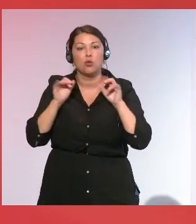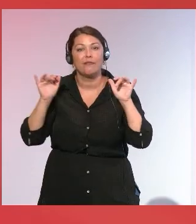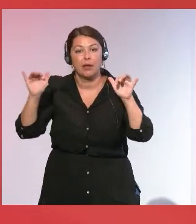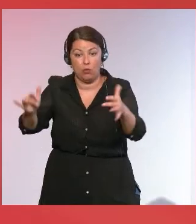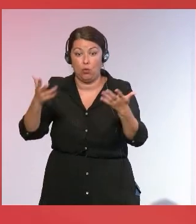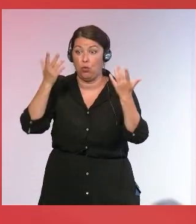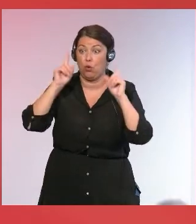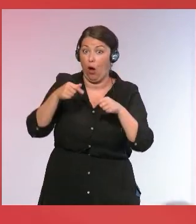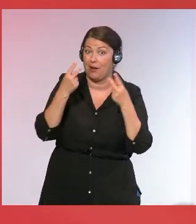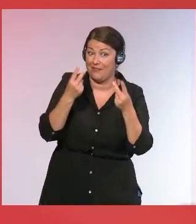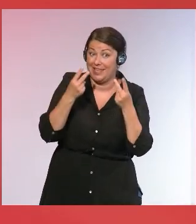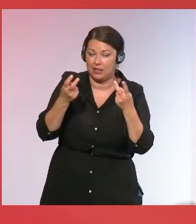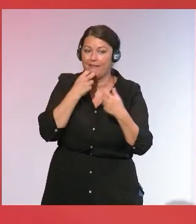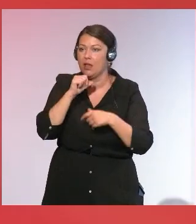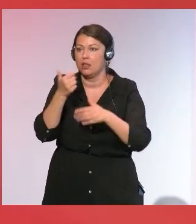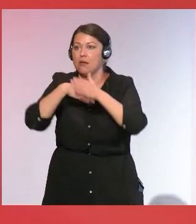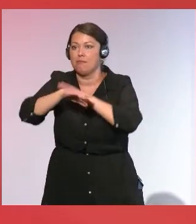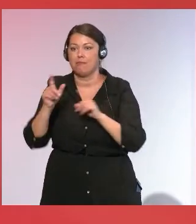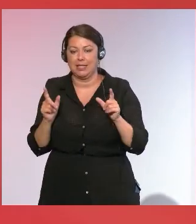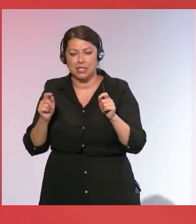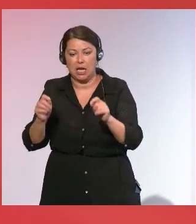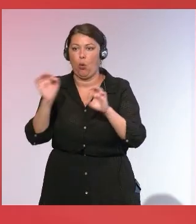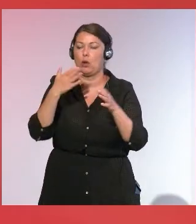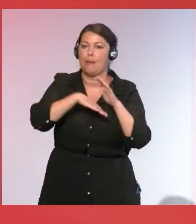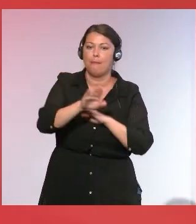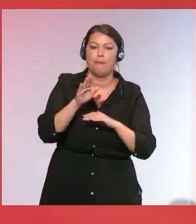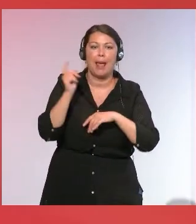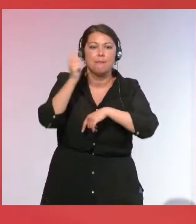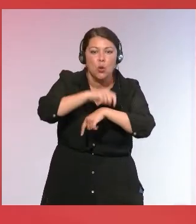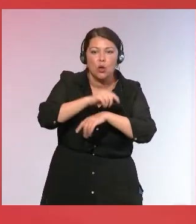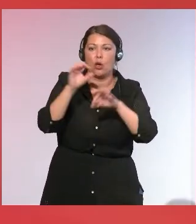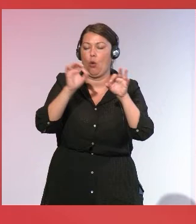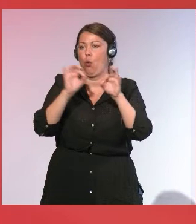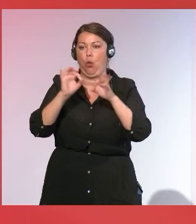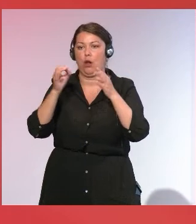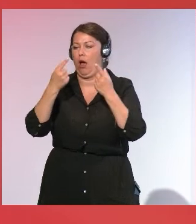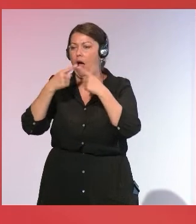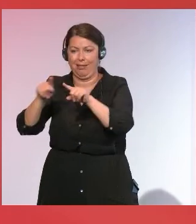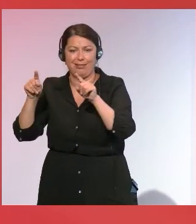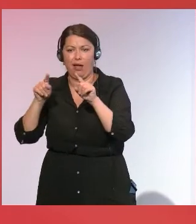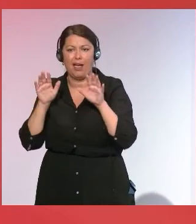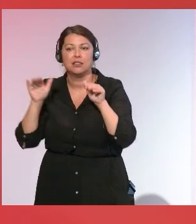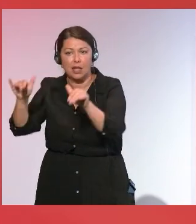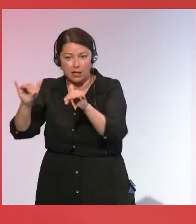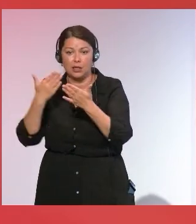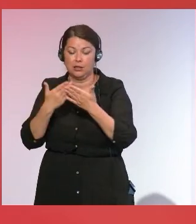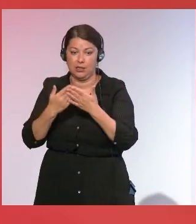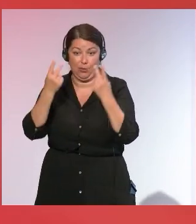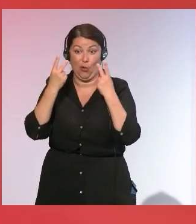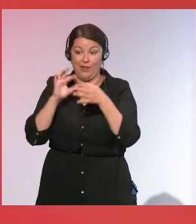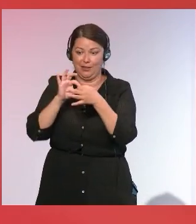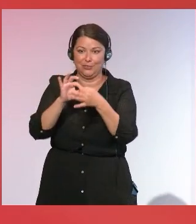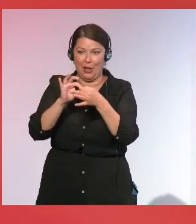also blue spaces is very important too, but they need to be well maintained to also not encourage, for example,